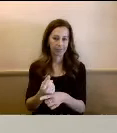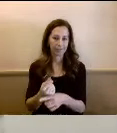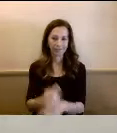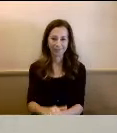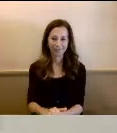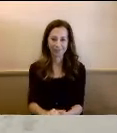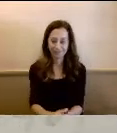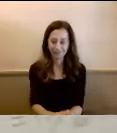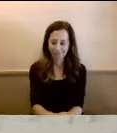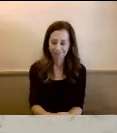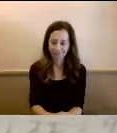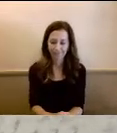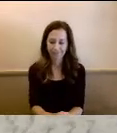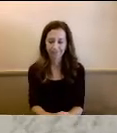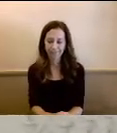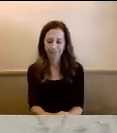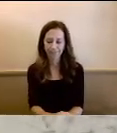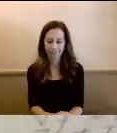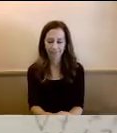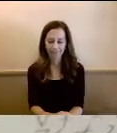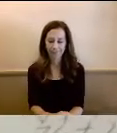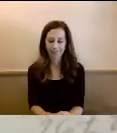correct.